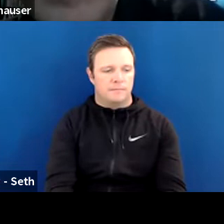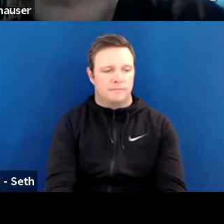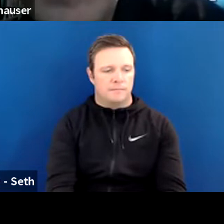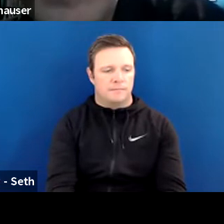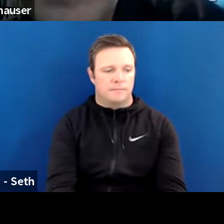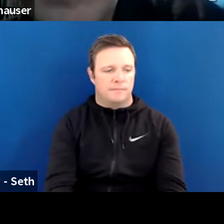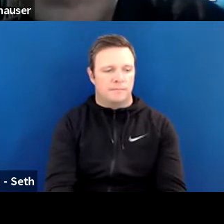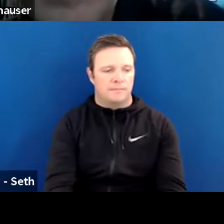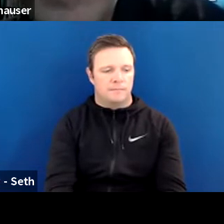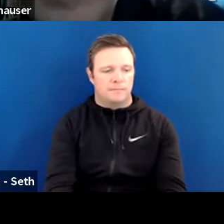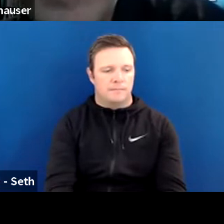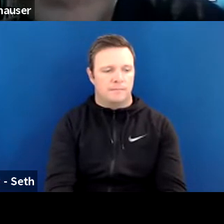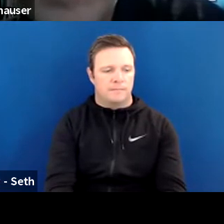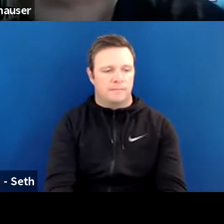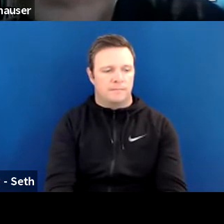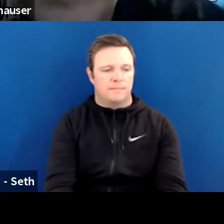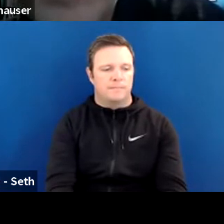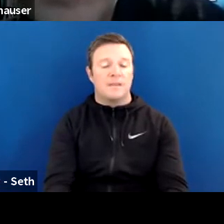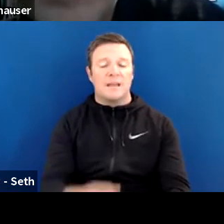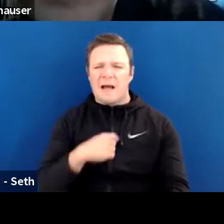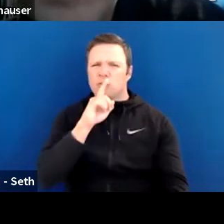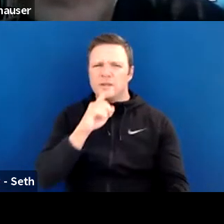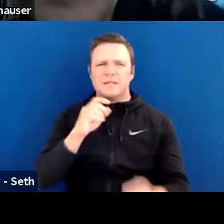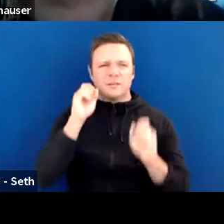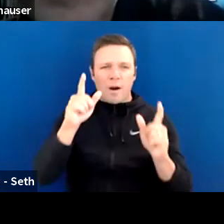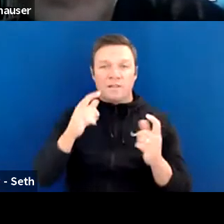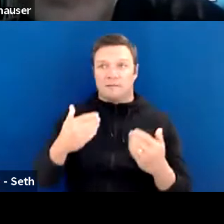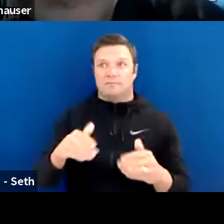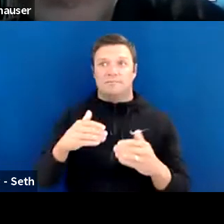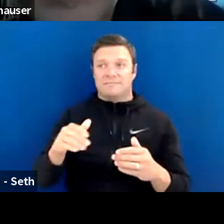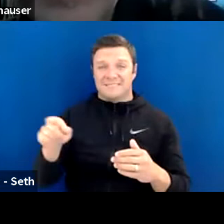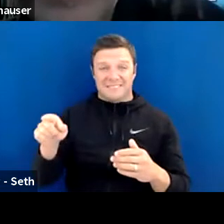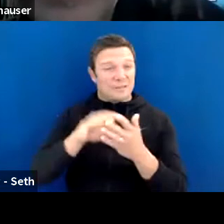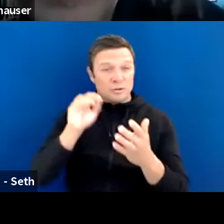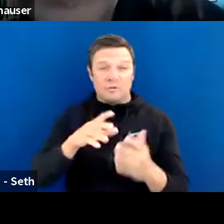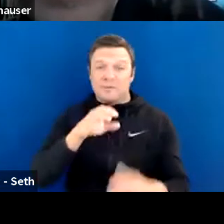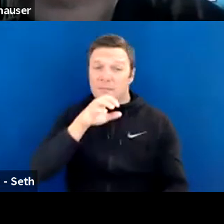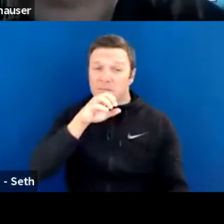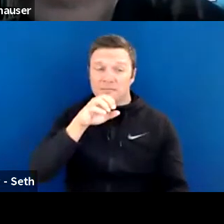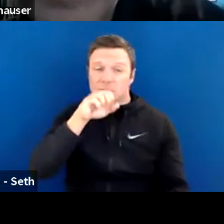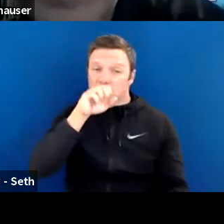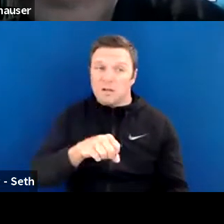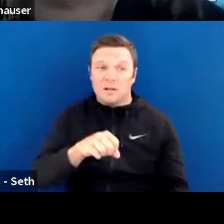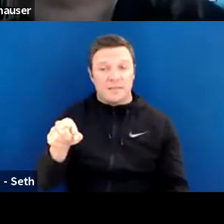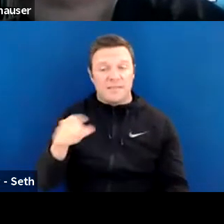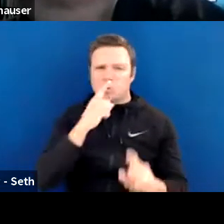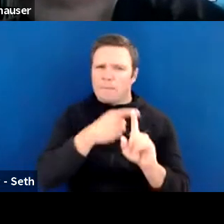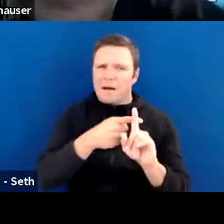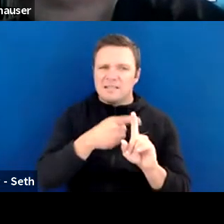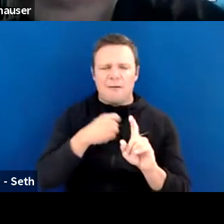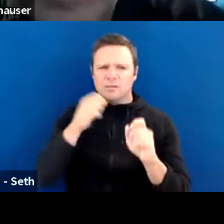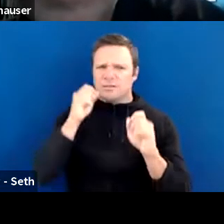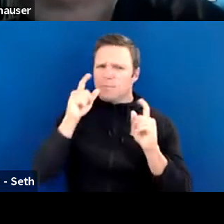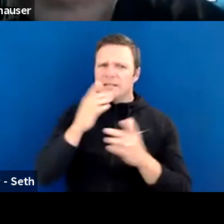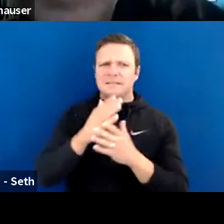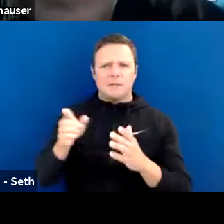always a few students who don't get good reviews from their peers. The way I do it, I require